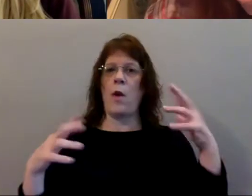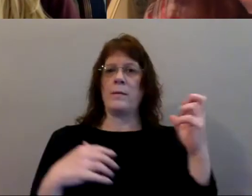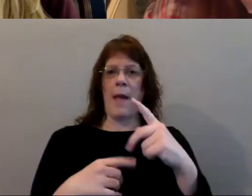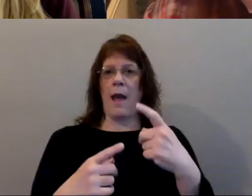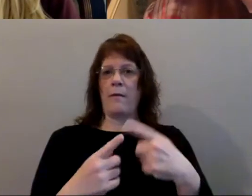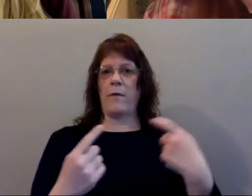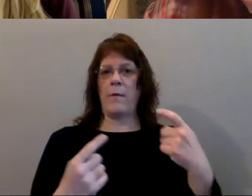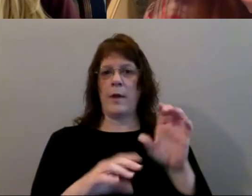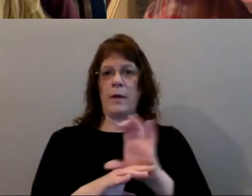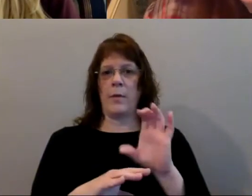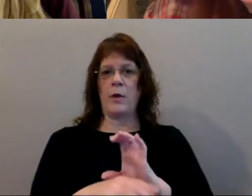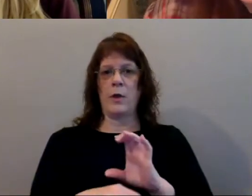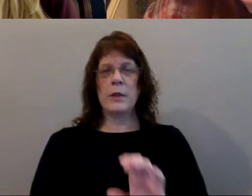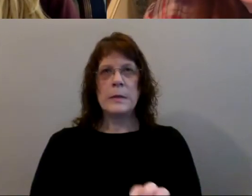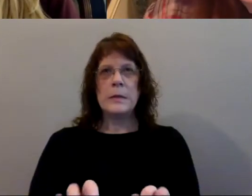I think I might.